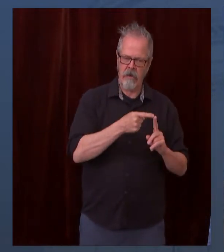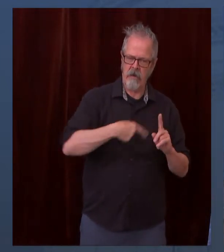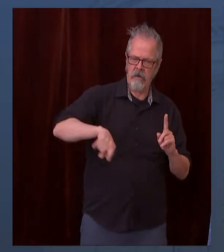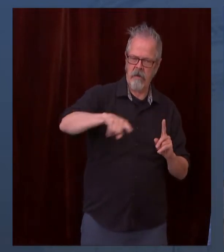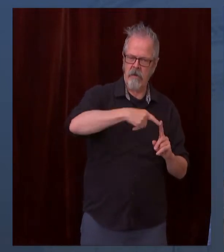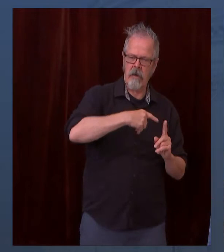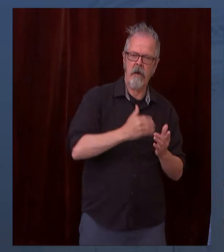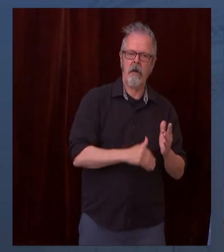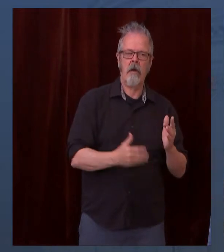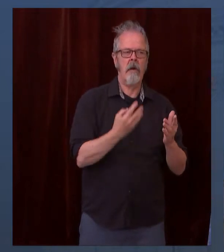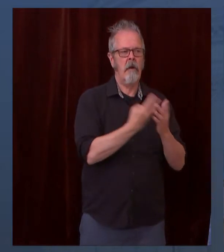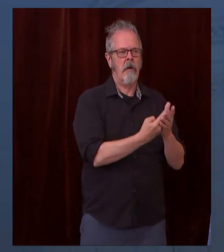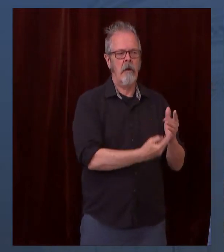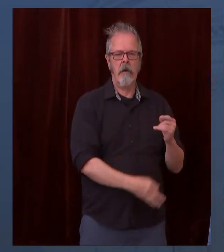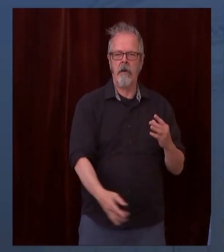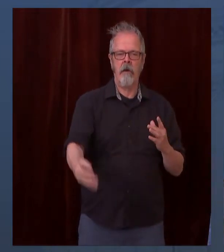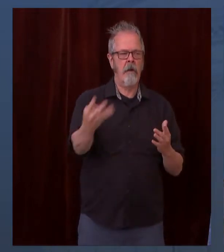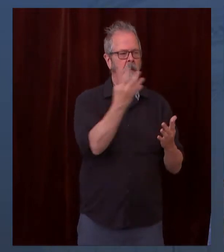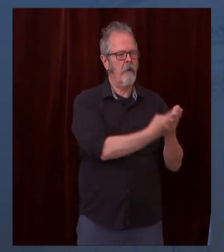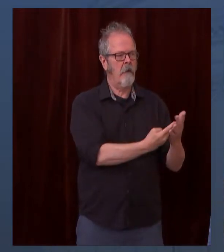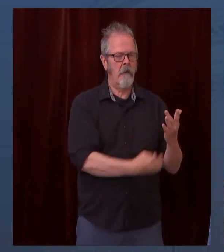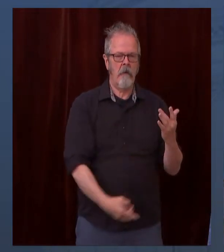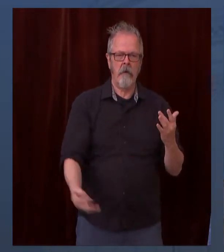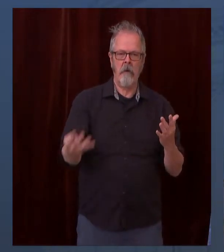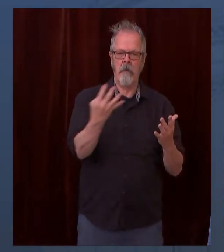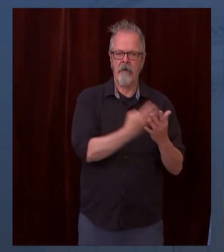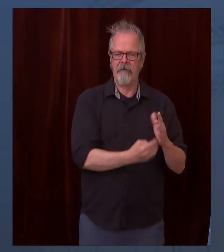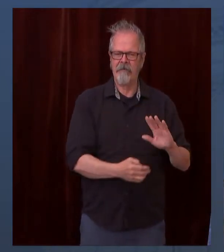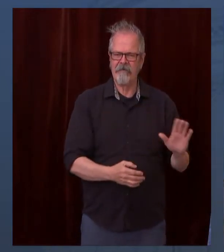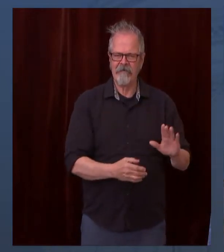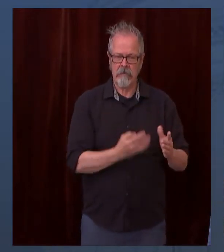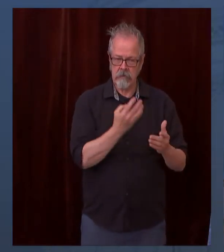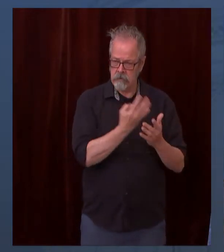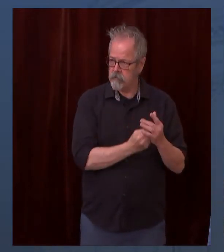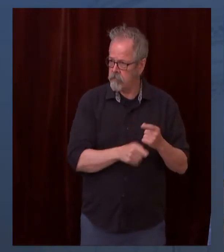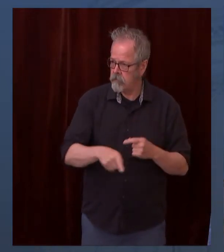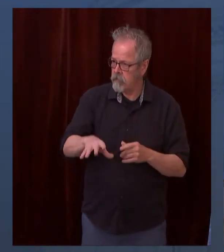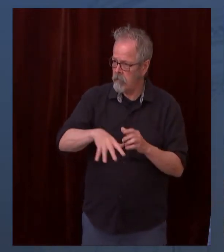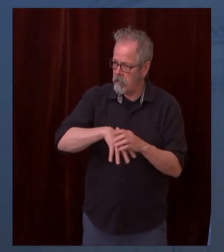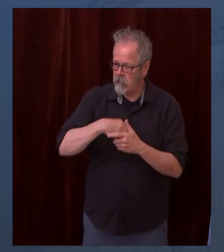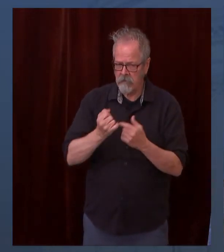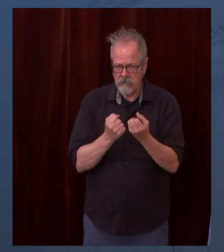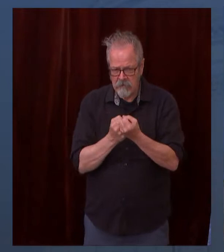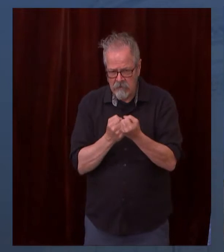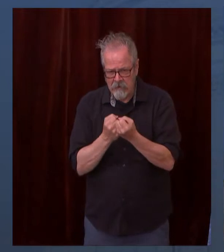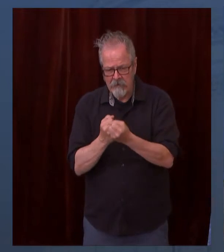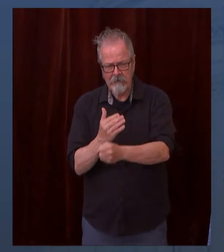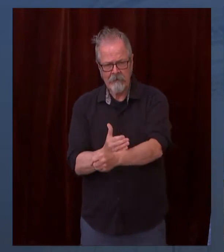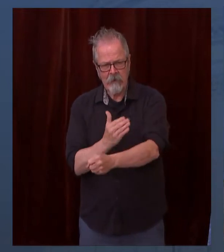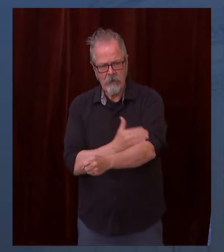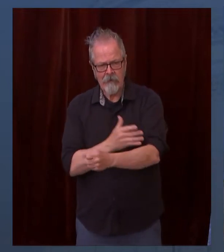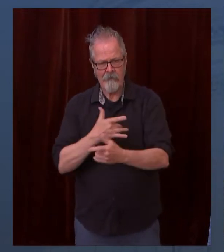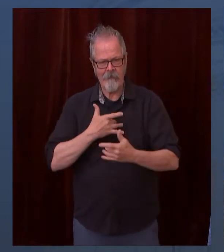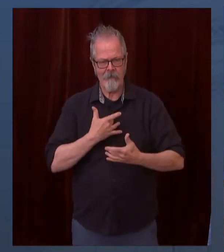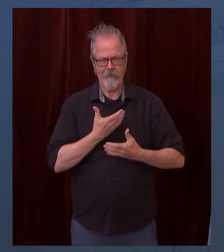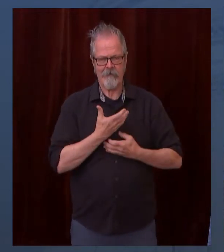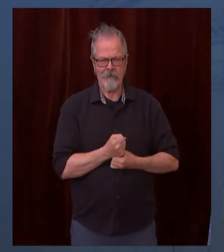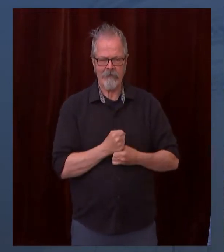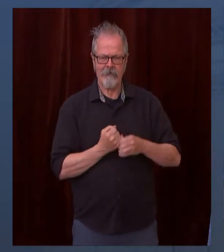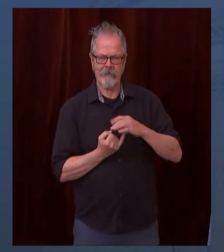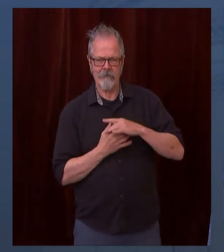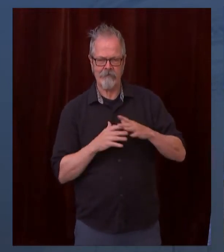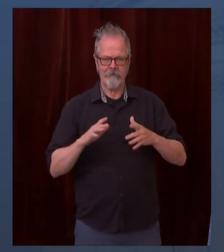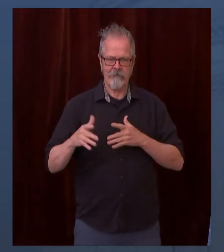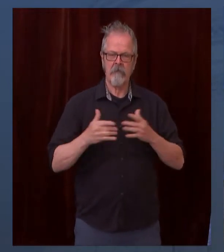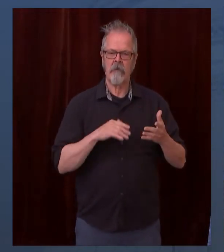reduce recidivism. The goal here is to reduce crime, and I think Cheryl's going to do a great job in that regard. With that, if people had